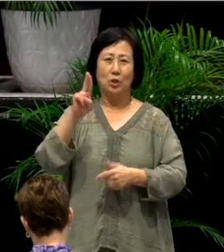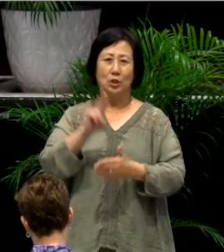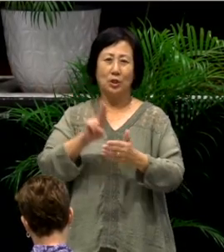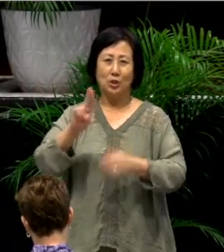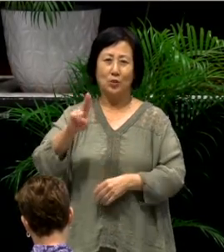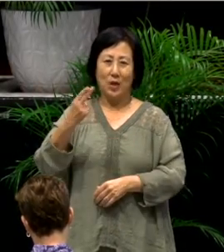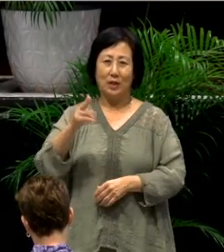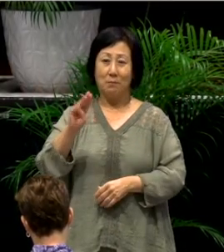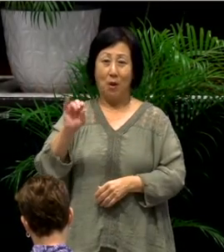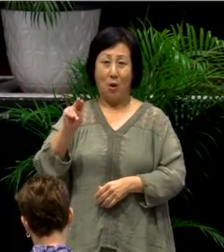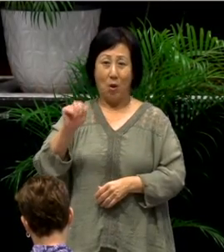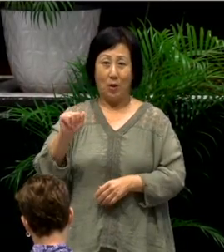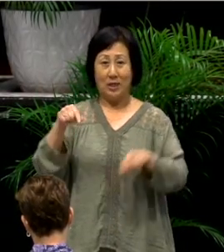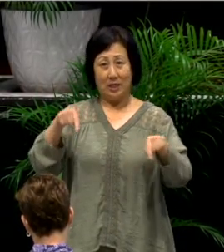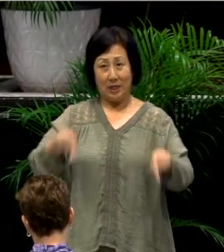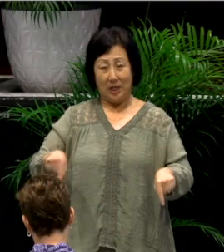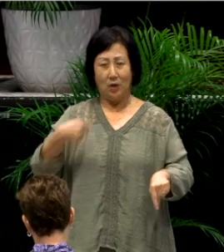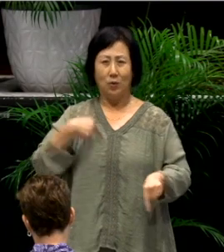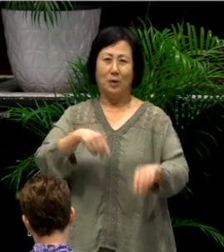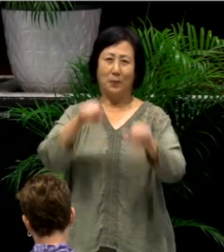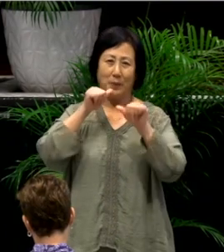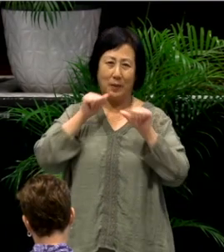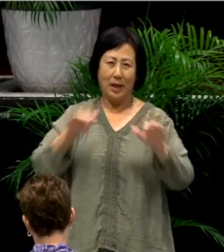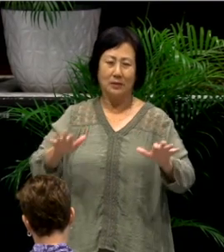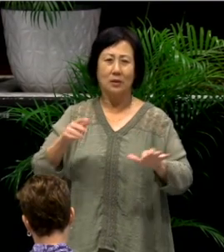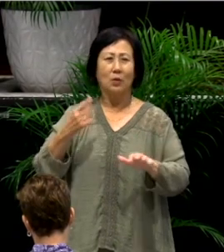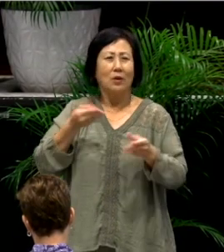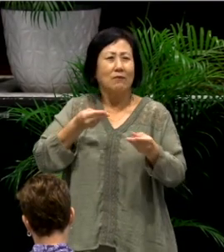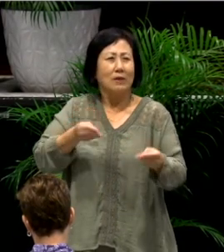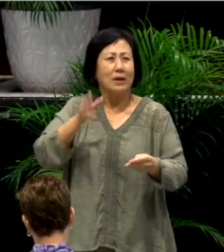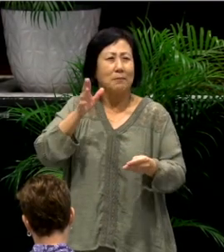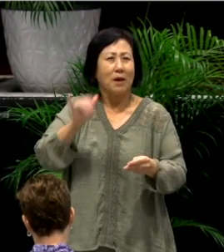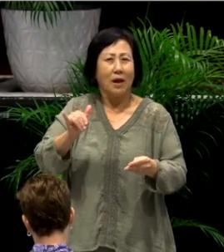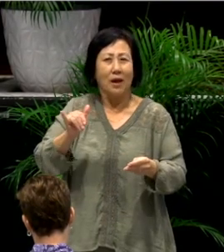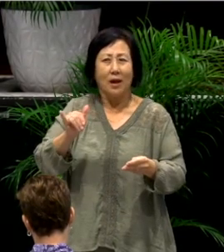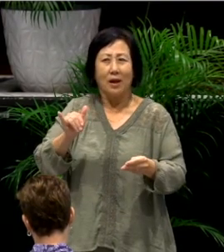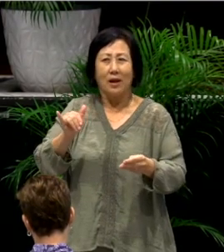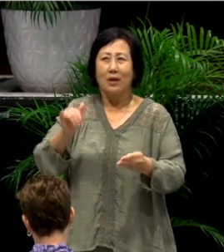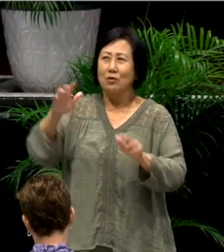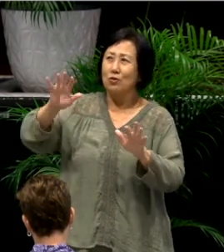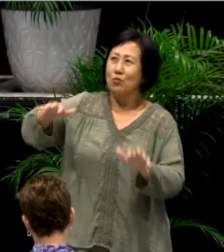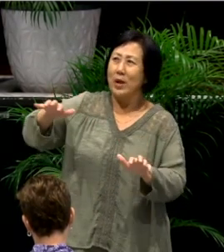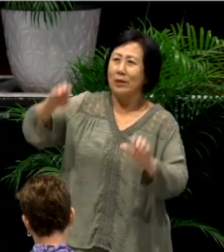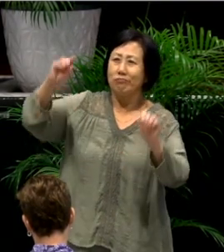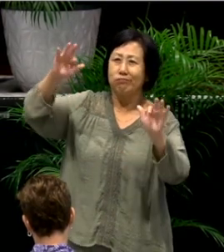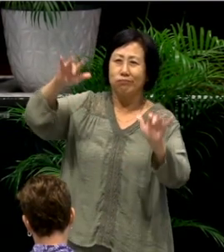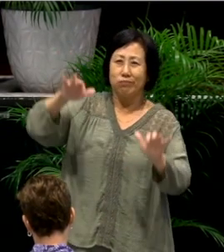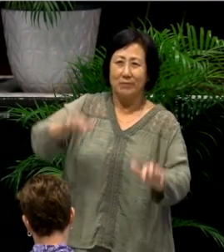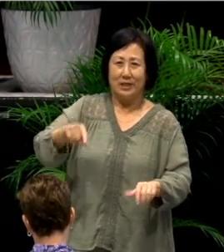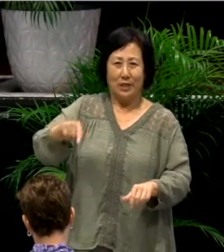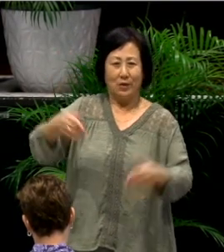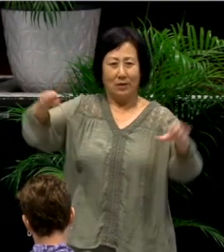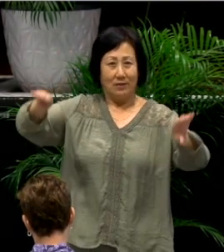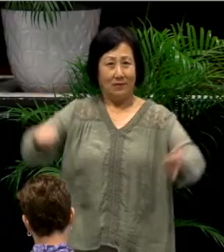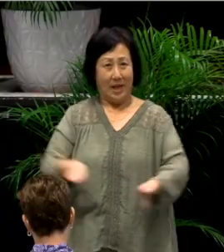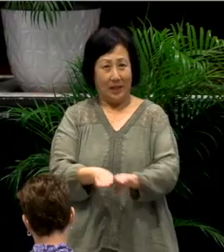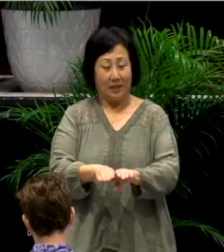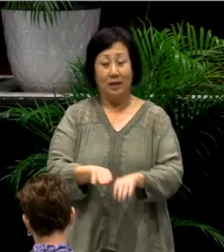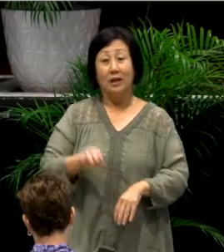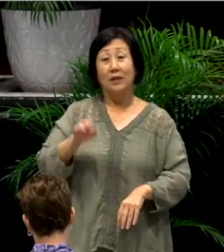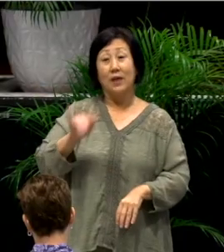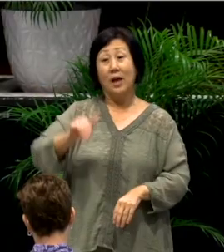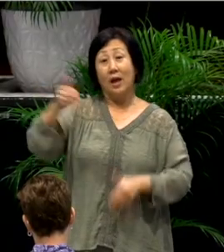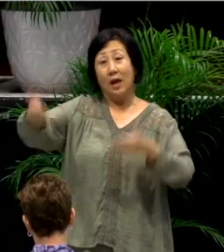Mānoa, where we are blessed to be nourished by the misty tuahine rains. This conversation, of course,